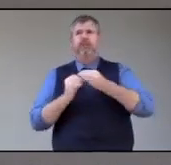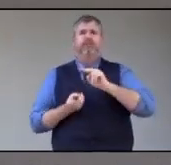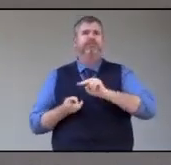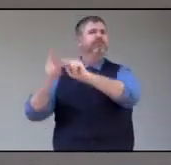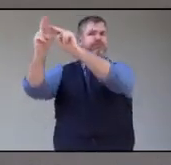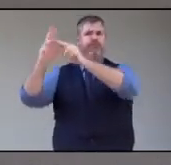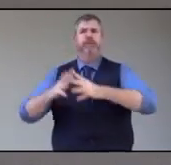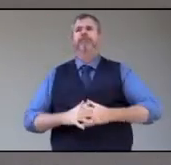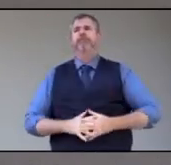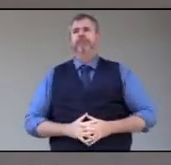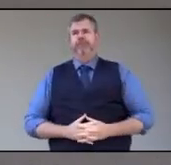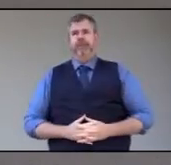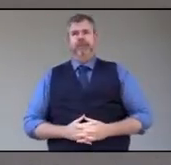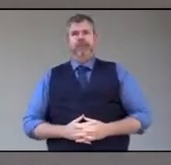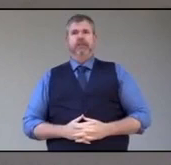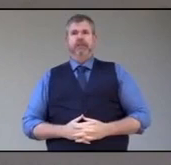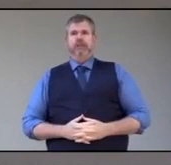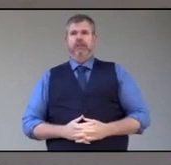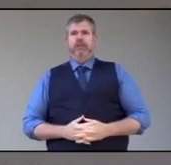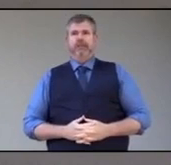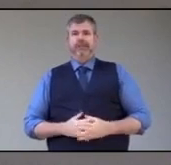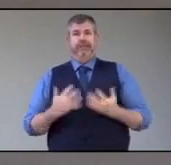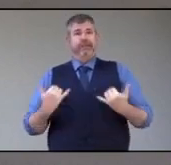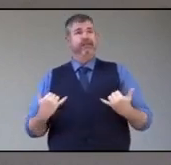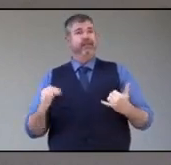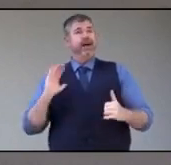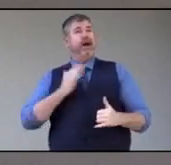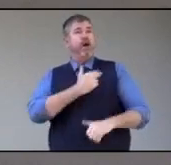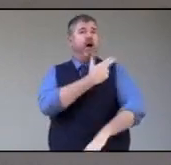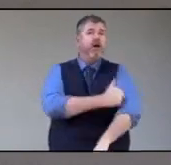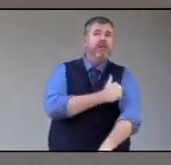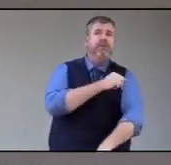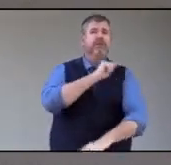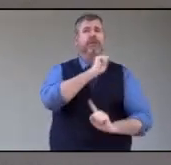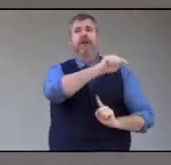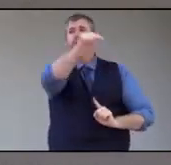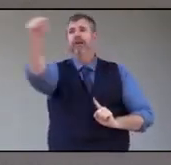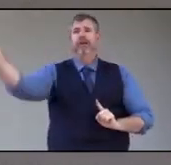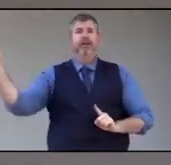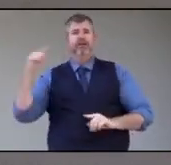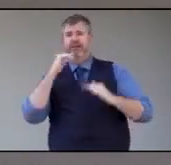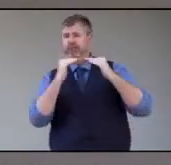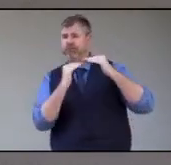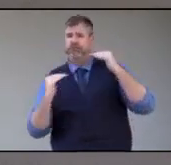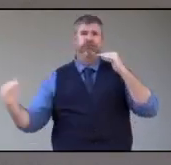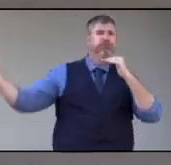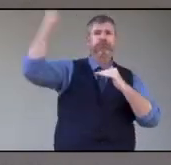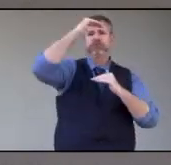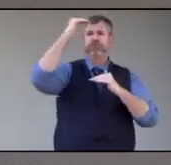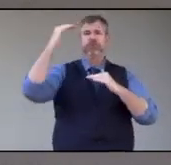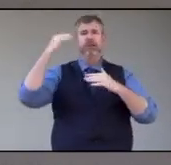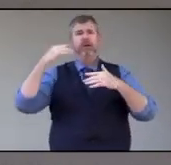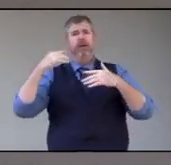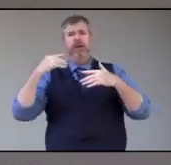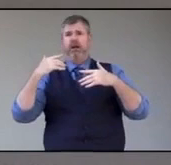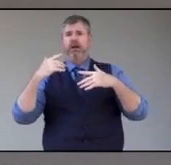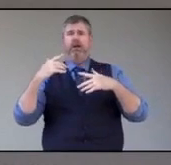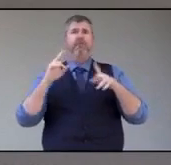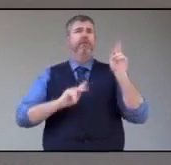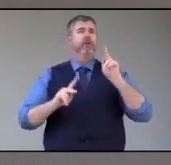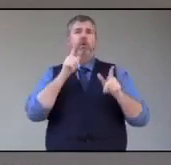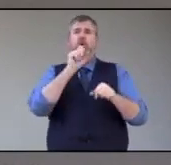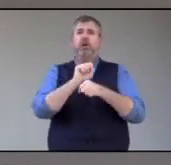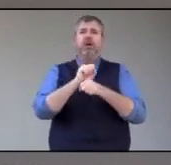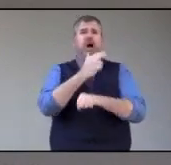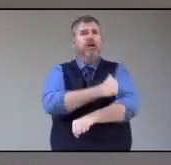brink and potentially will make it impossible for any of us to seek medical care when we need it. That's not the future we need, and that's